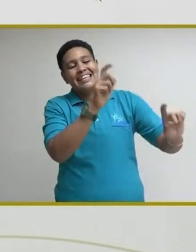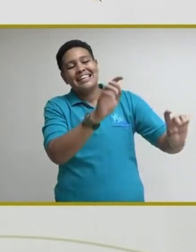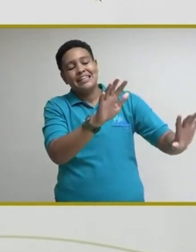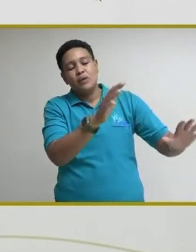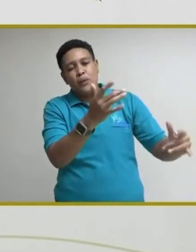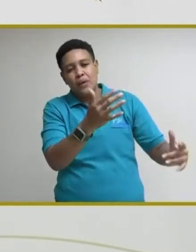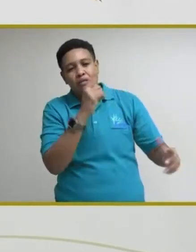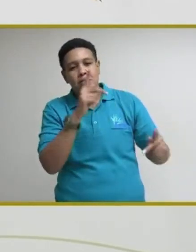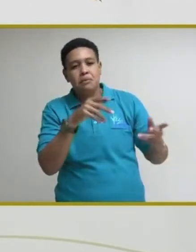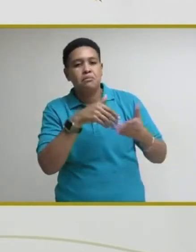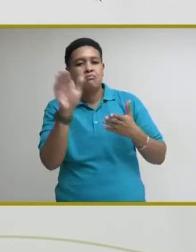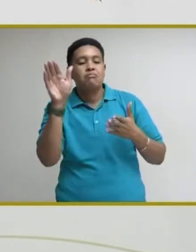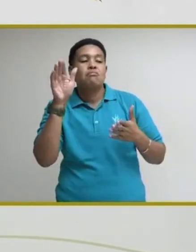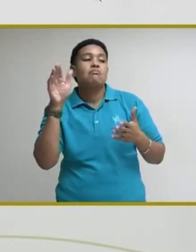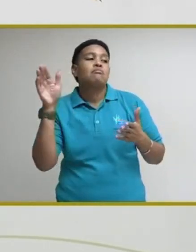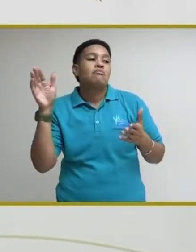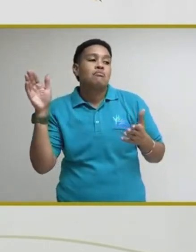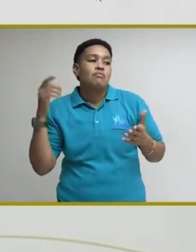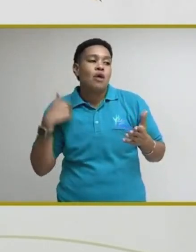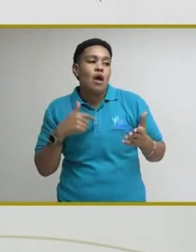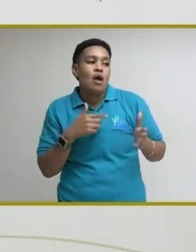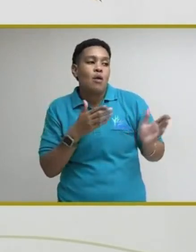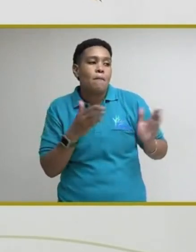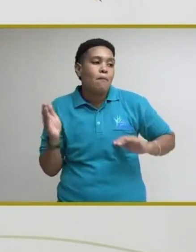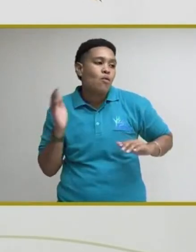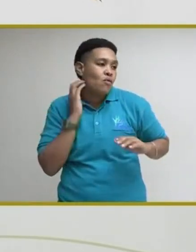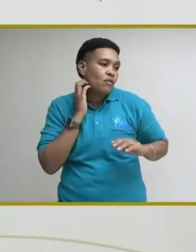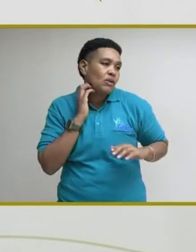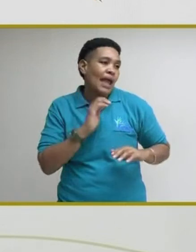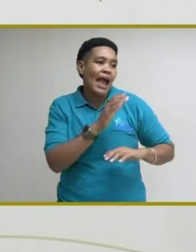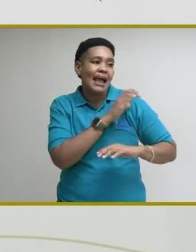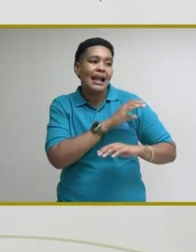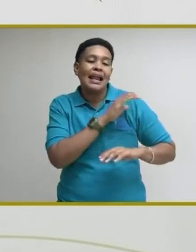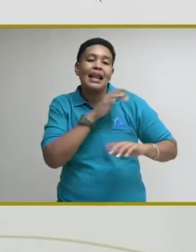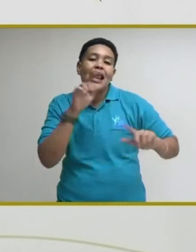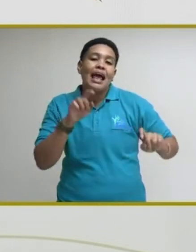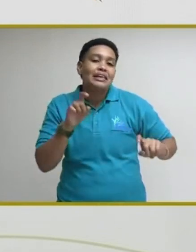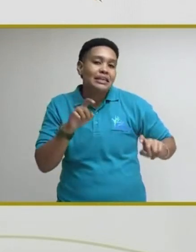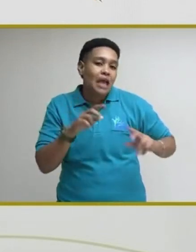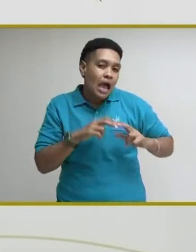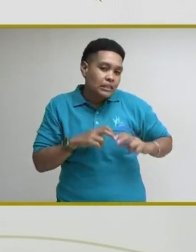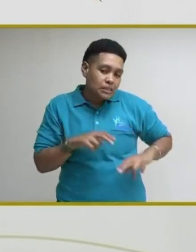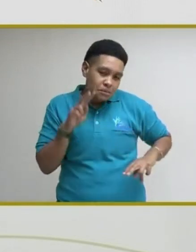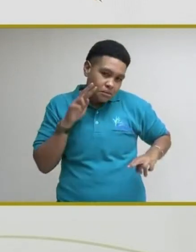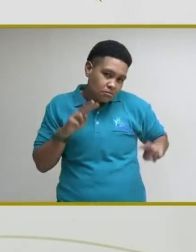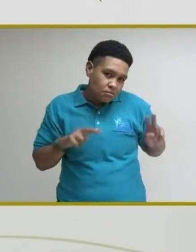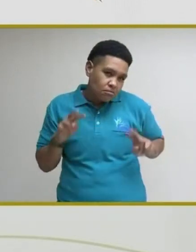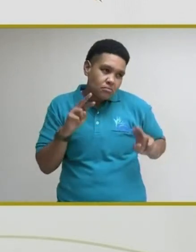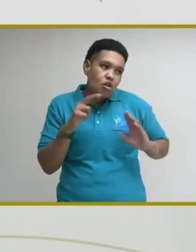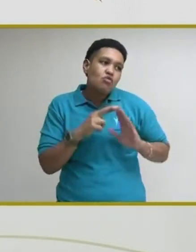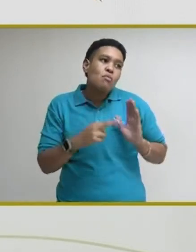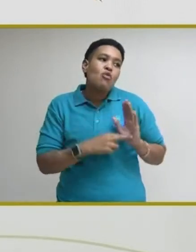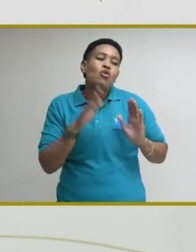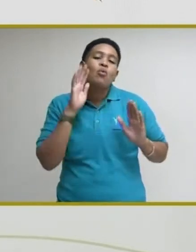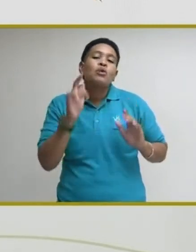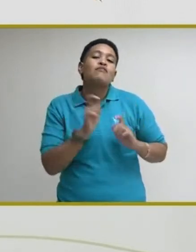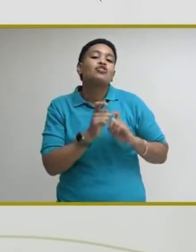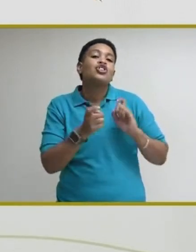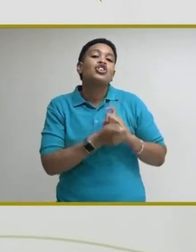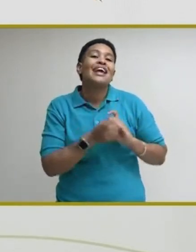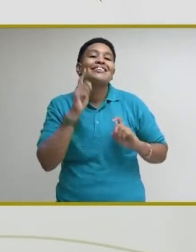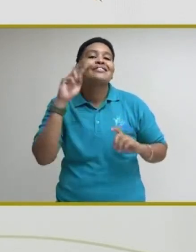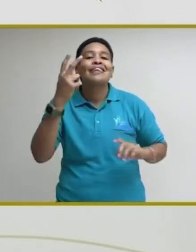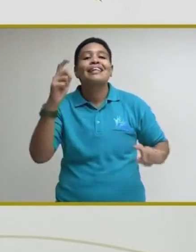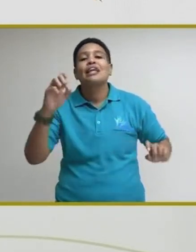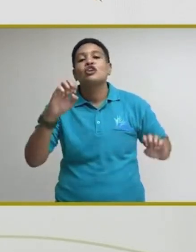were discharged. And we moved to a clinical assessment, and the protocols would have changed to that